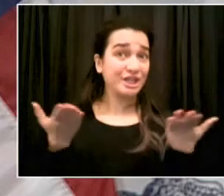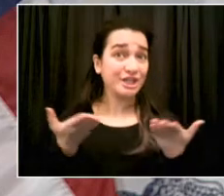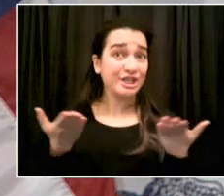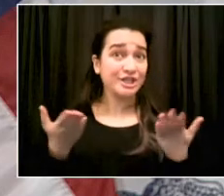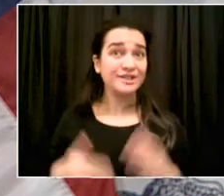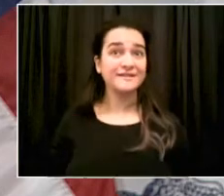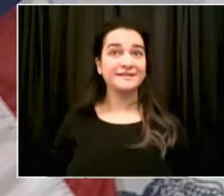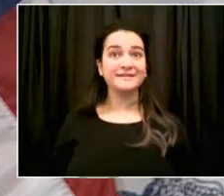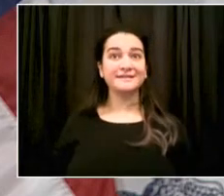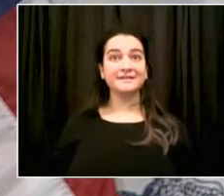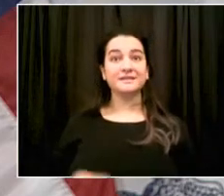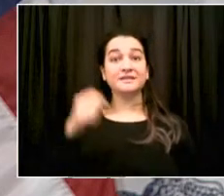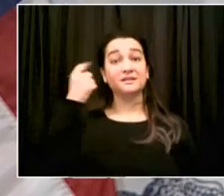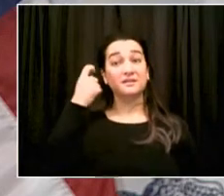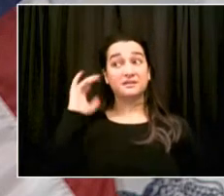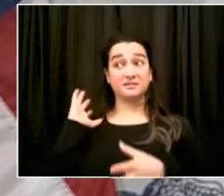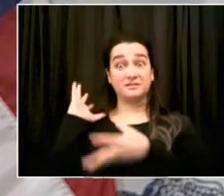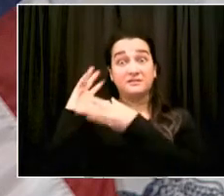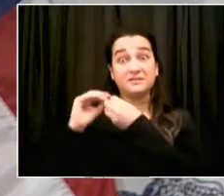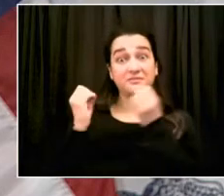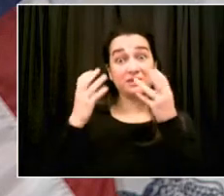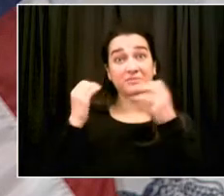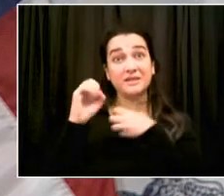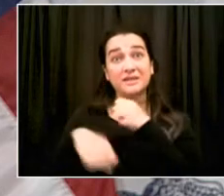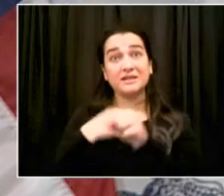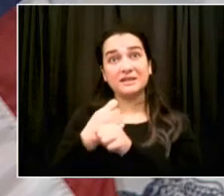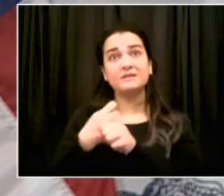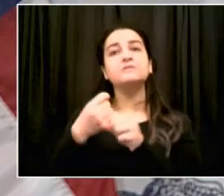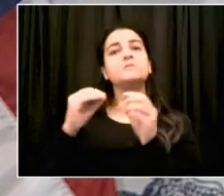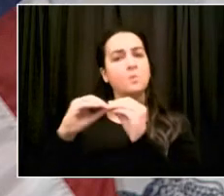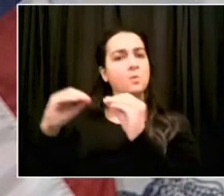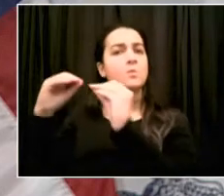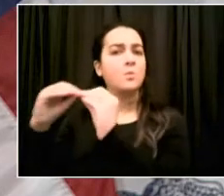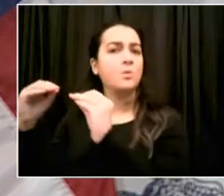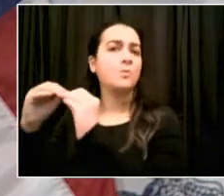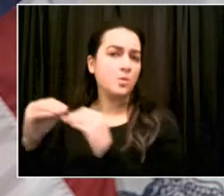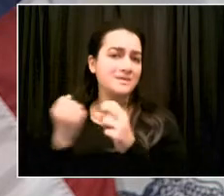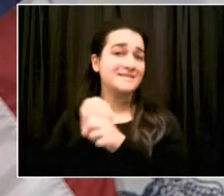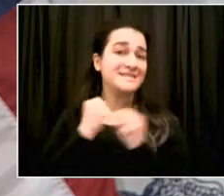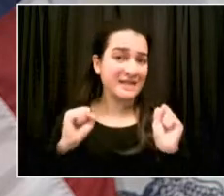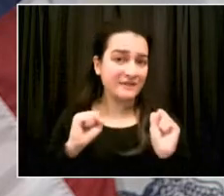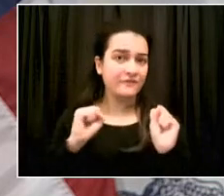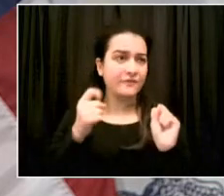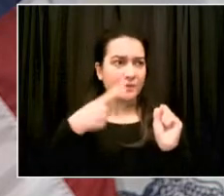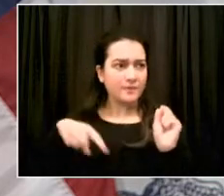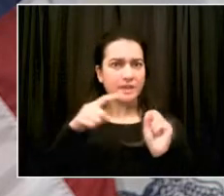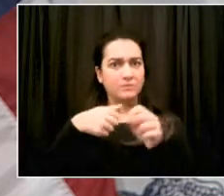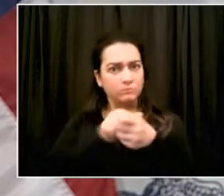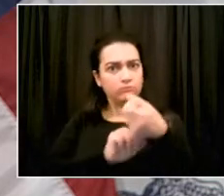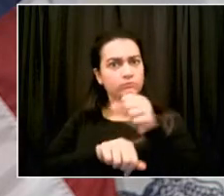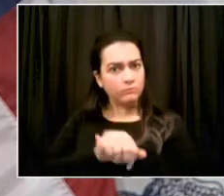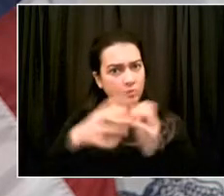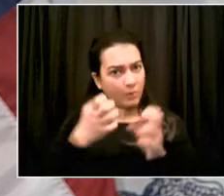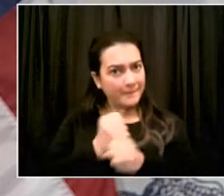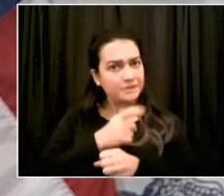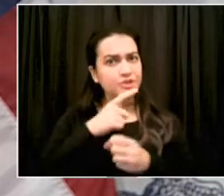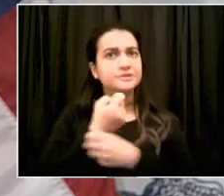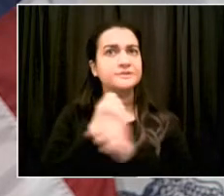can depend on. As more and more people come back, I'm very, very confident that our subways are going to work for everyone in every sense,